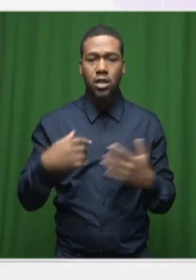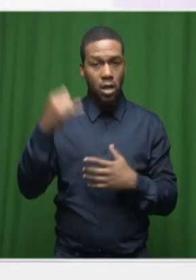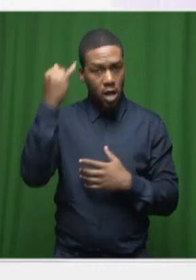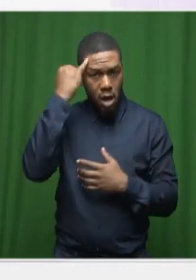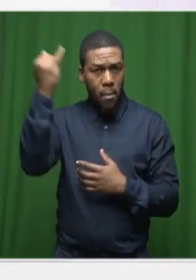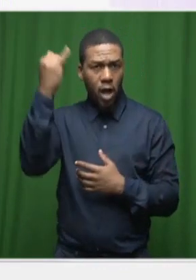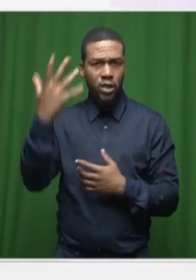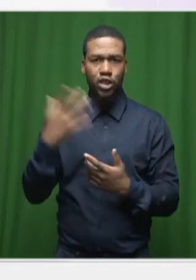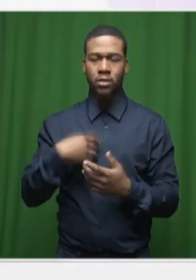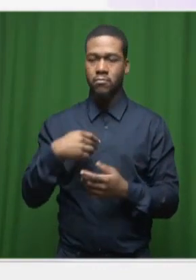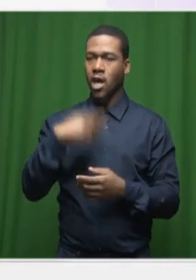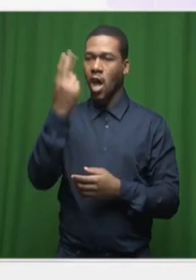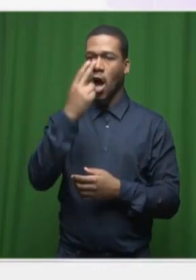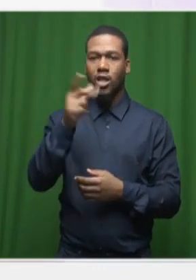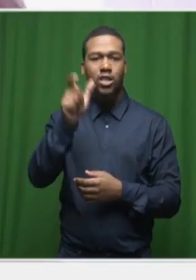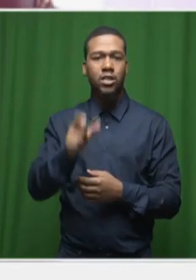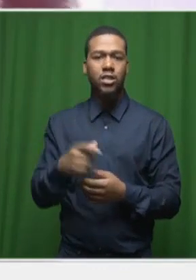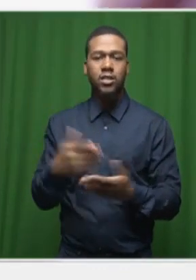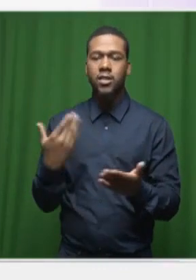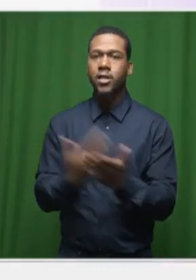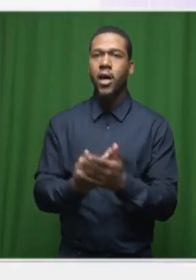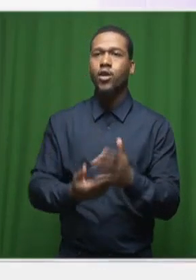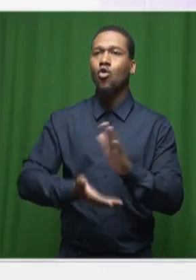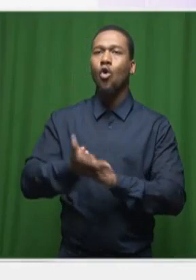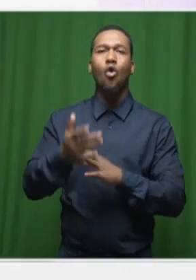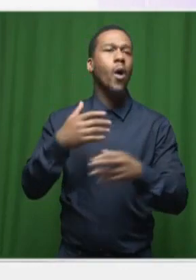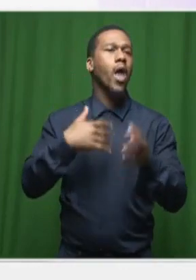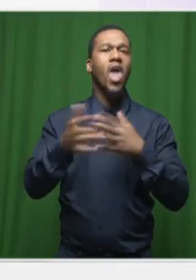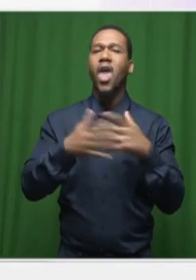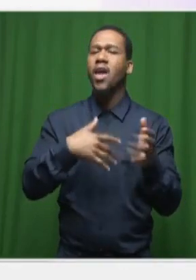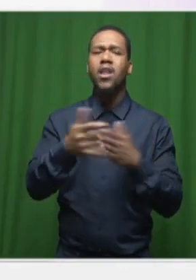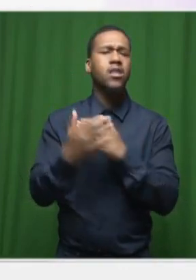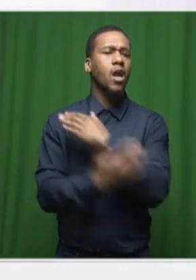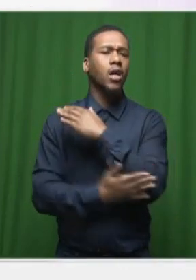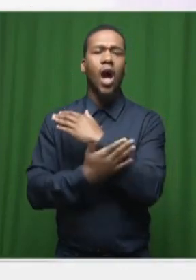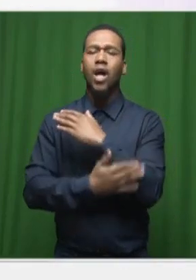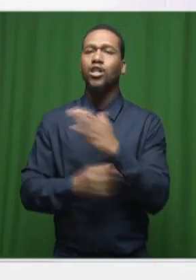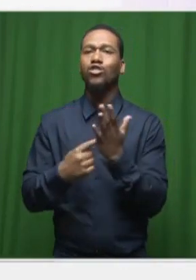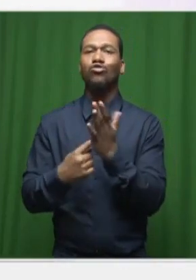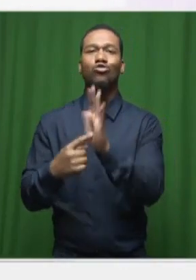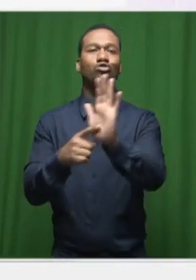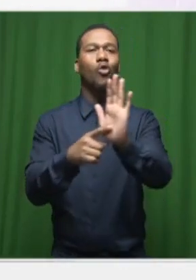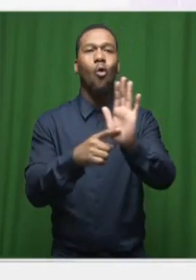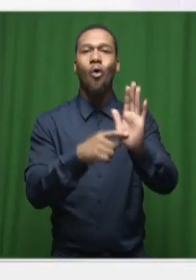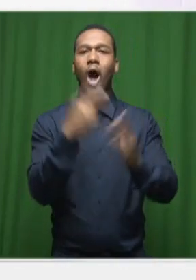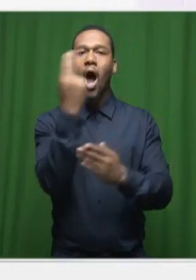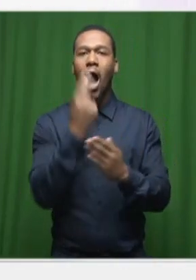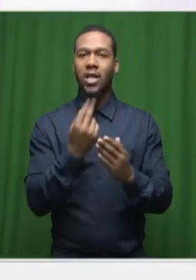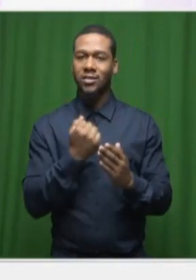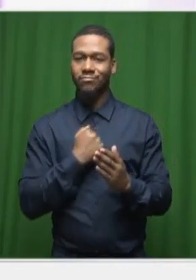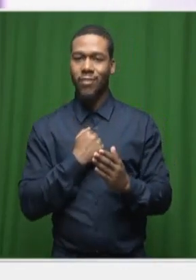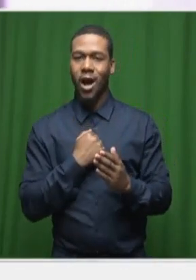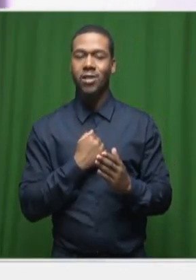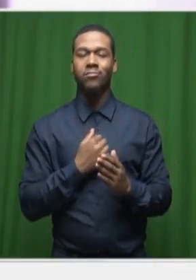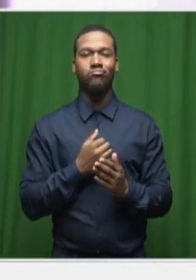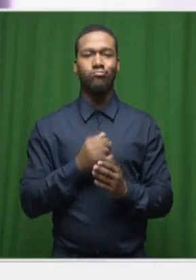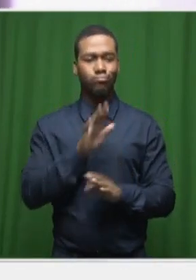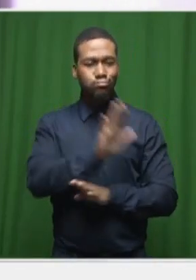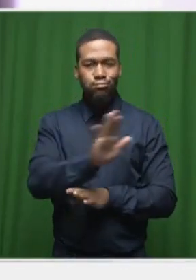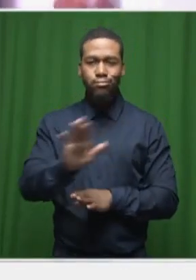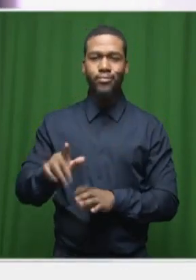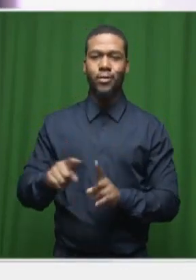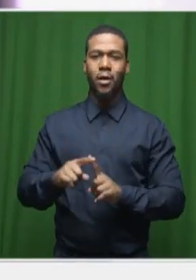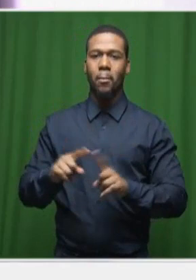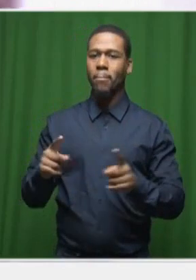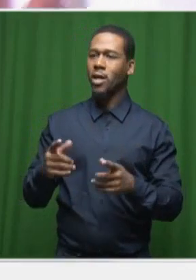you know, here, you can go to any other country and showcase without being given, you know, statements that